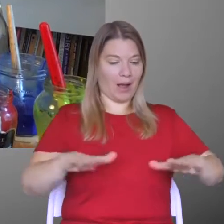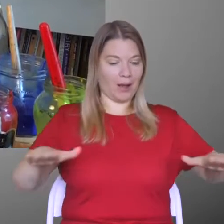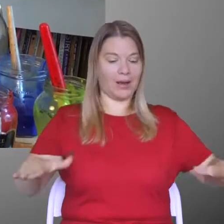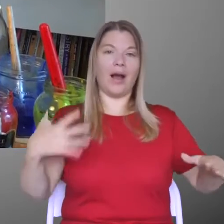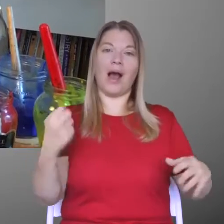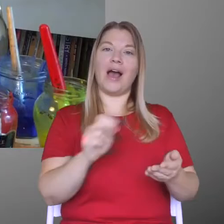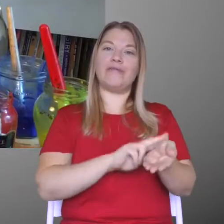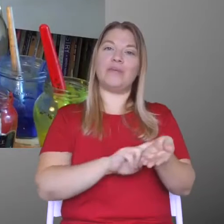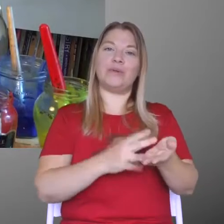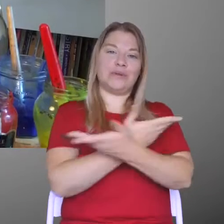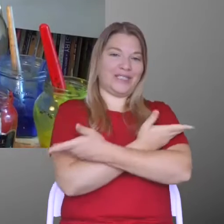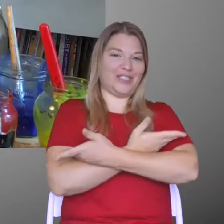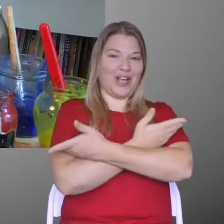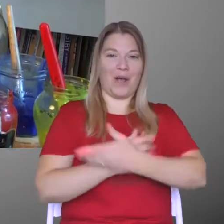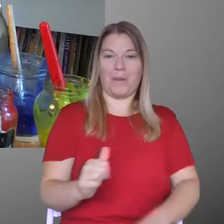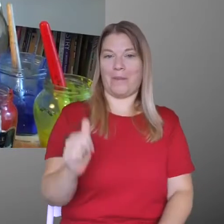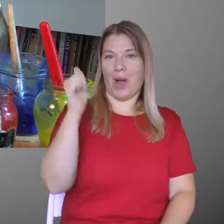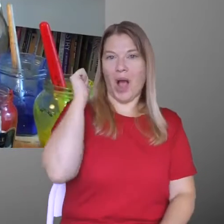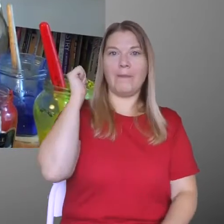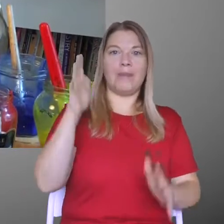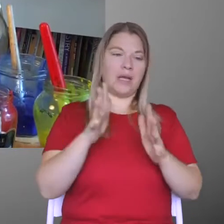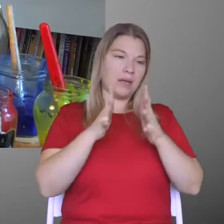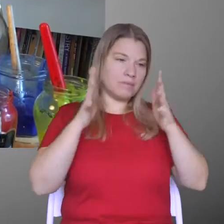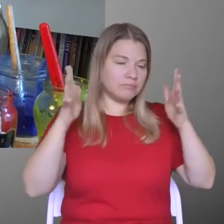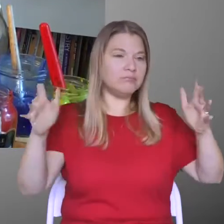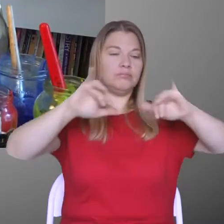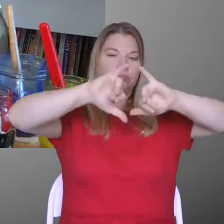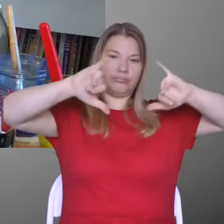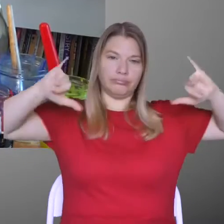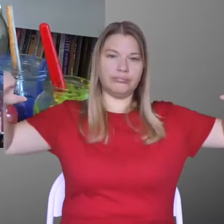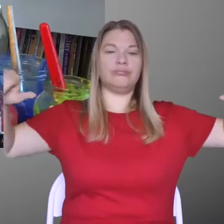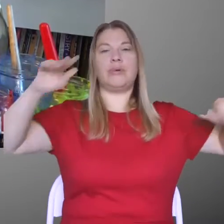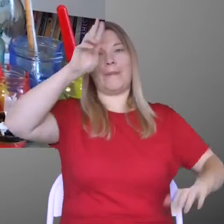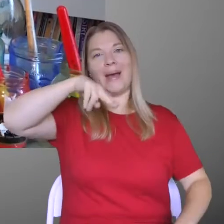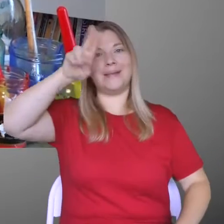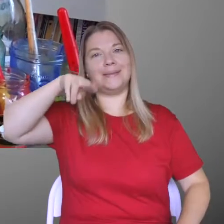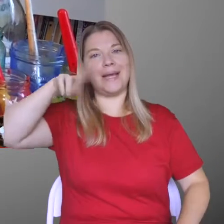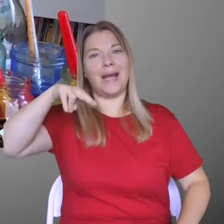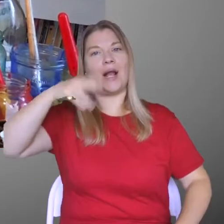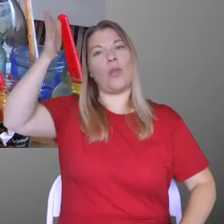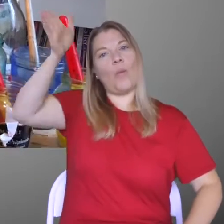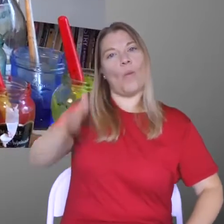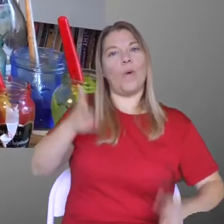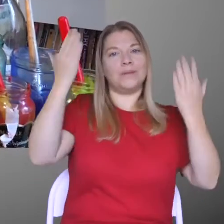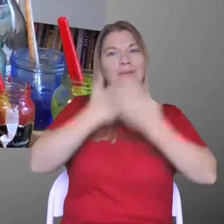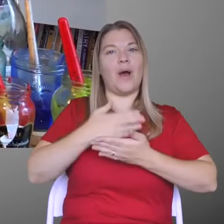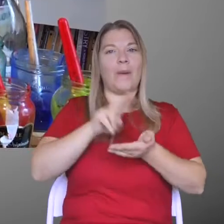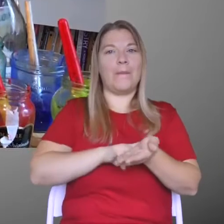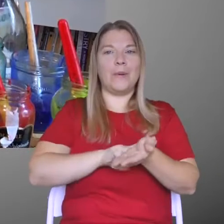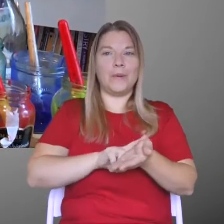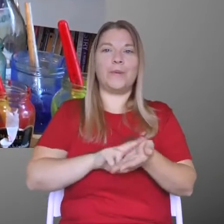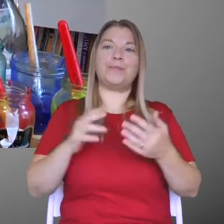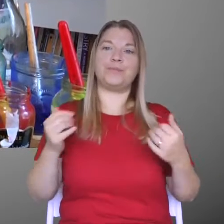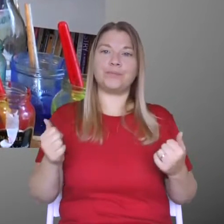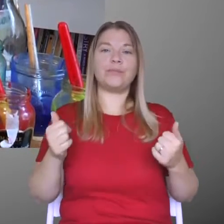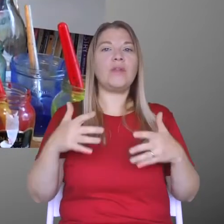and behind me is a large painting on a dark blue wall. So as I said, today we're going to